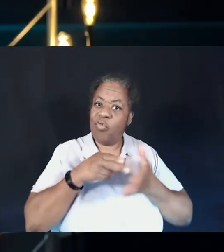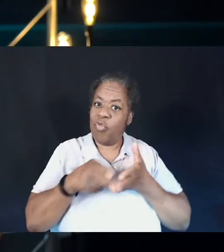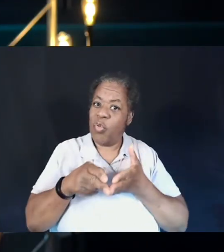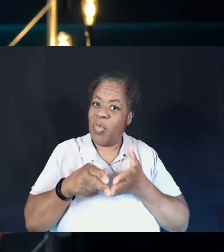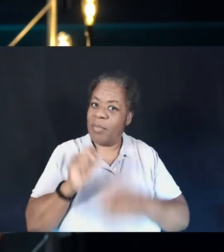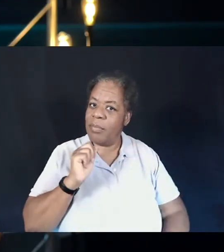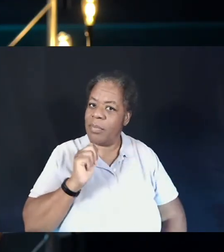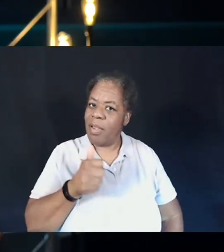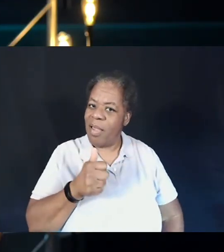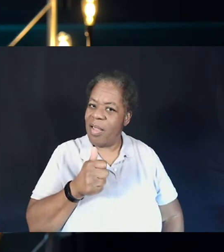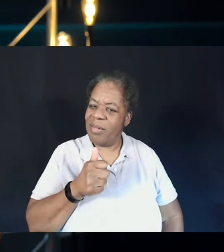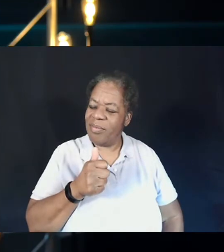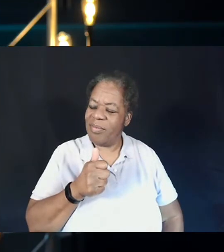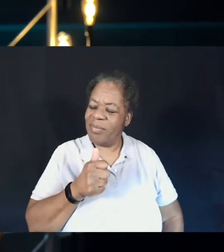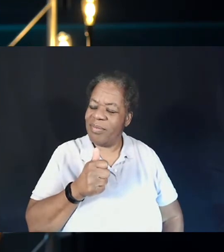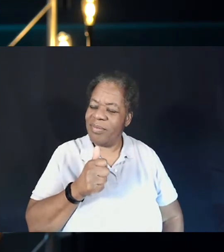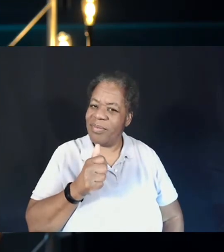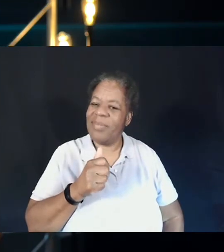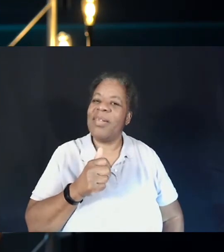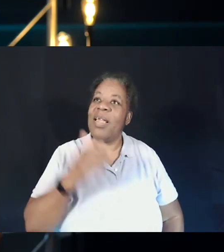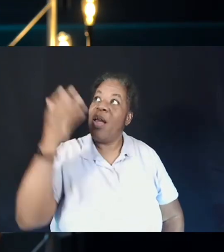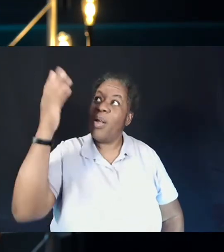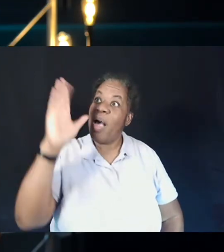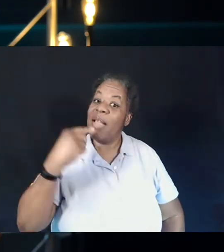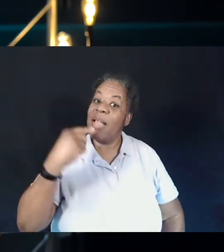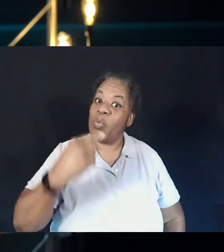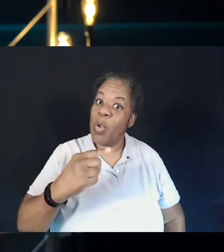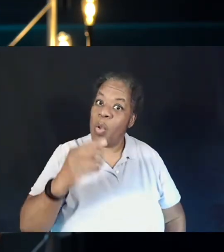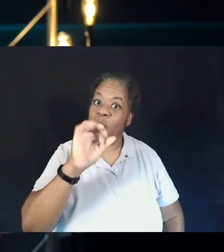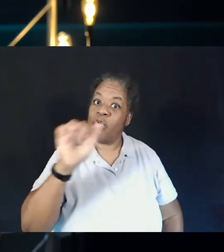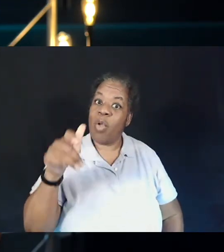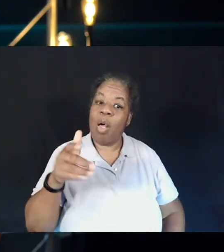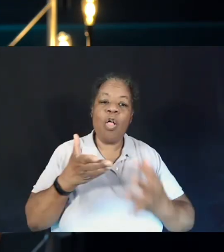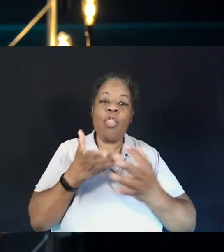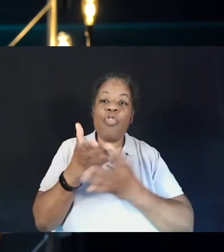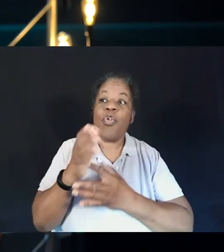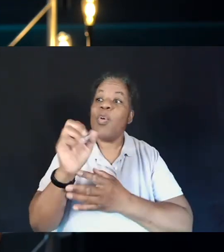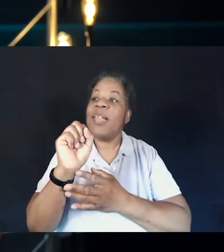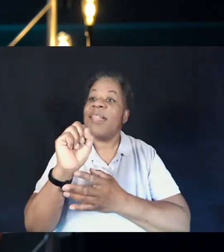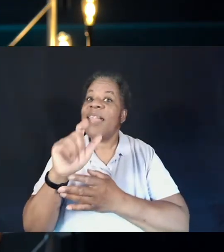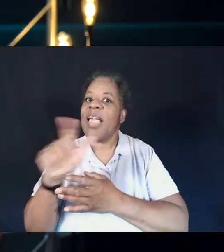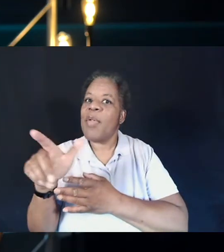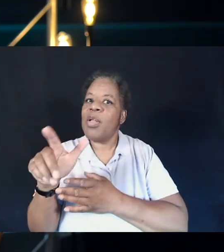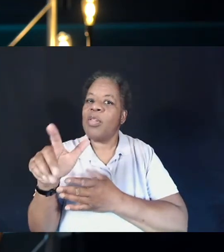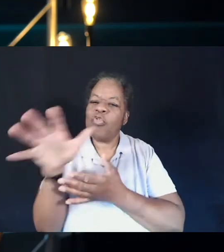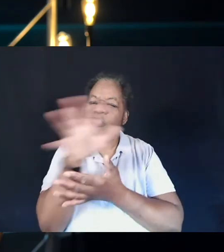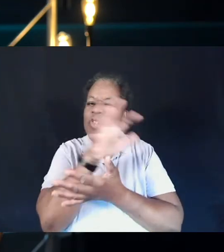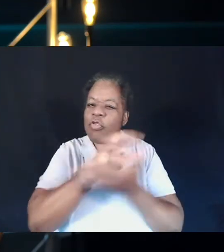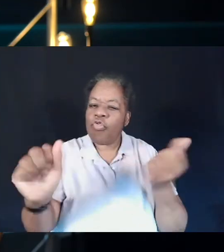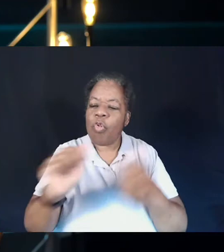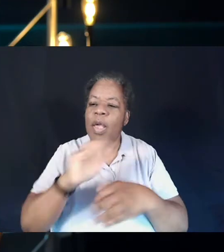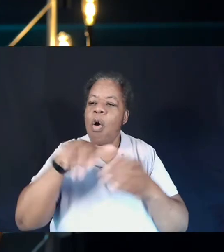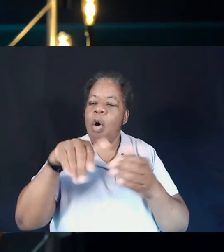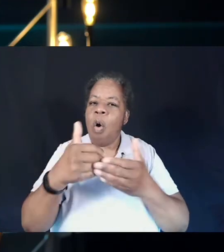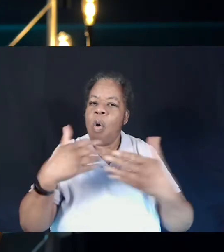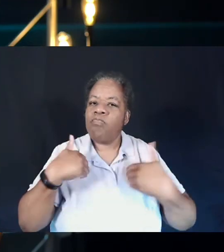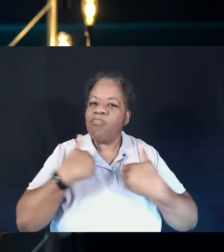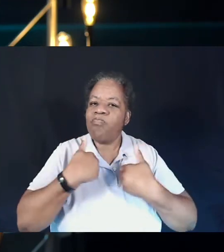true. God had actually told Saul through Samuel to destroy all of the livestock, but he